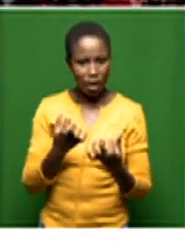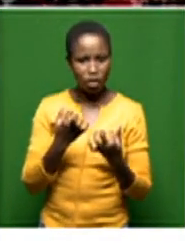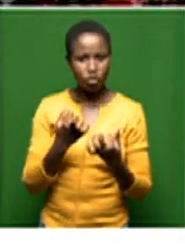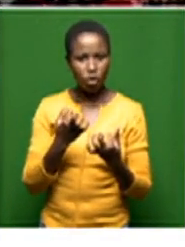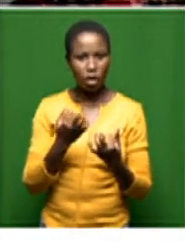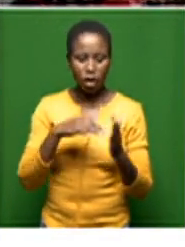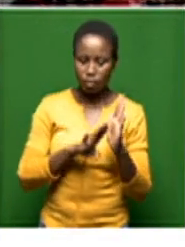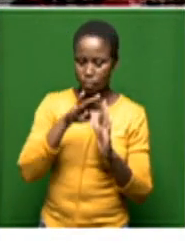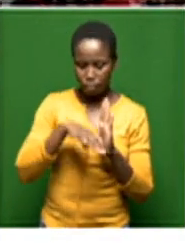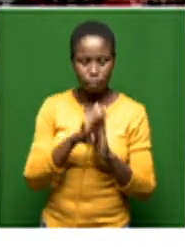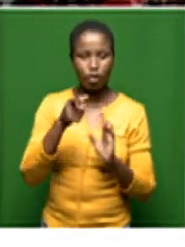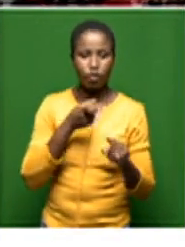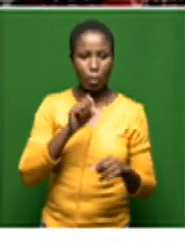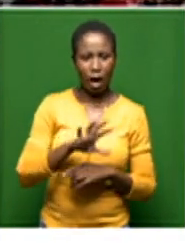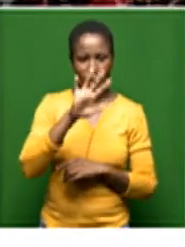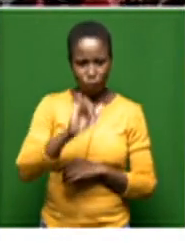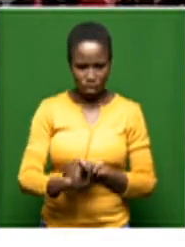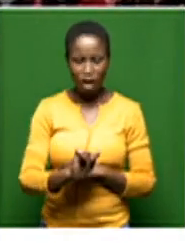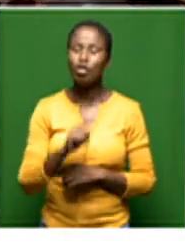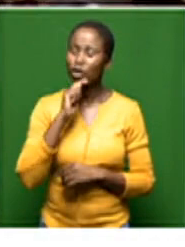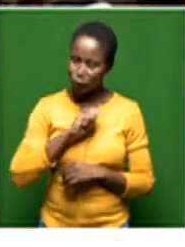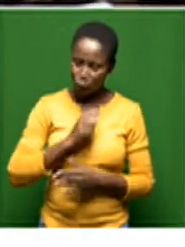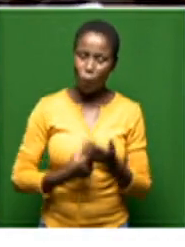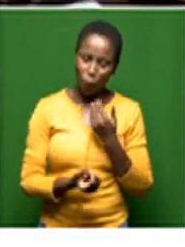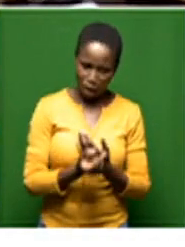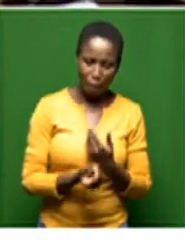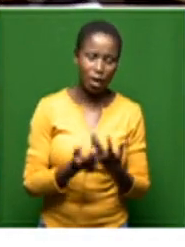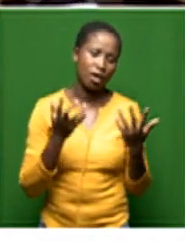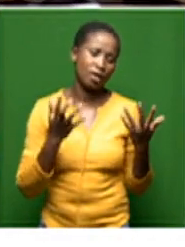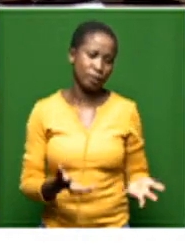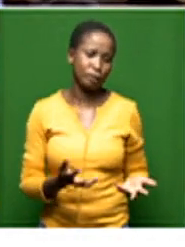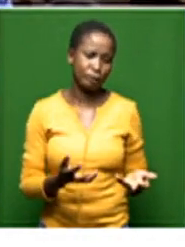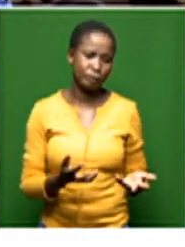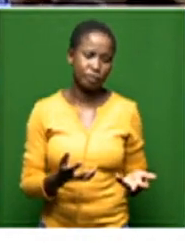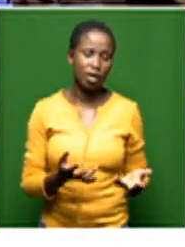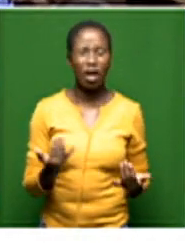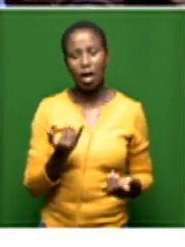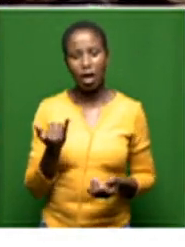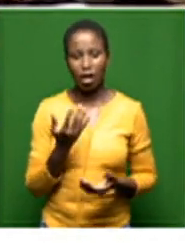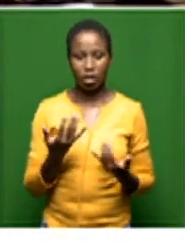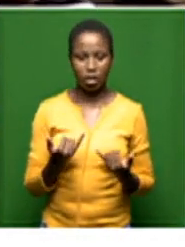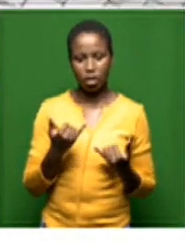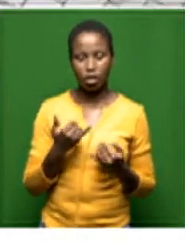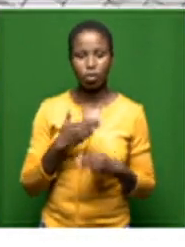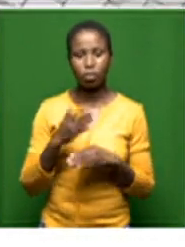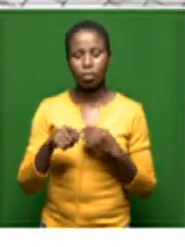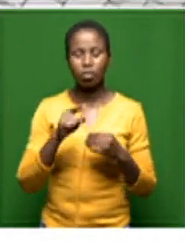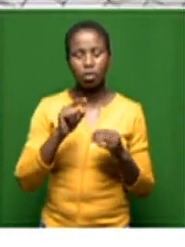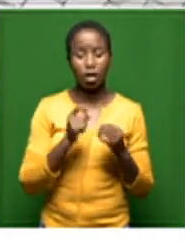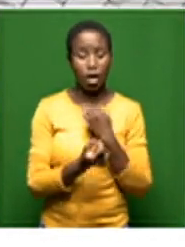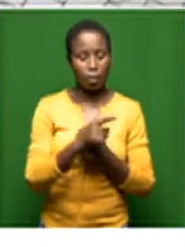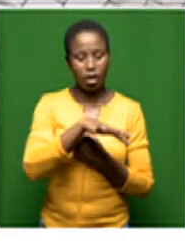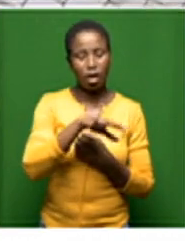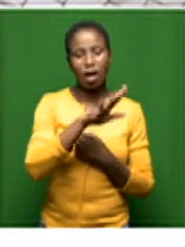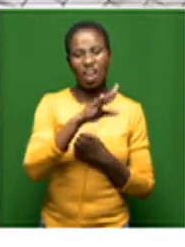of Africa. They happen in a situation like the one that is currently prevailing in Cabo Delgado.